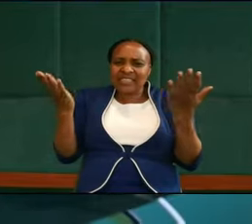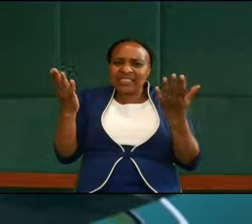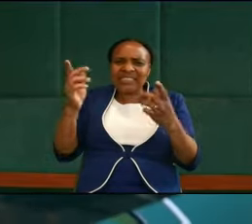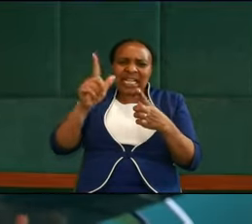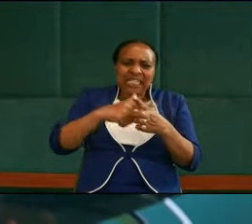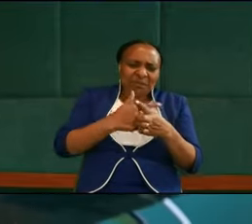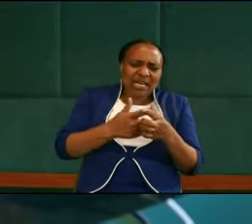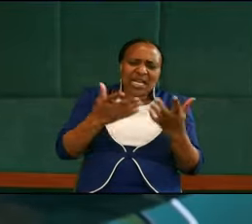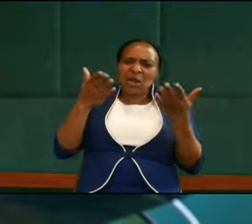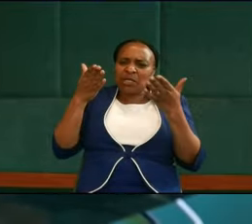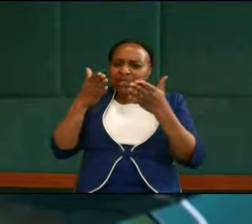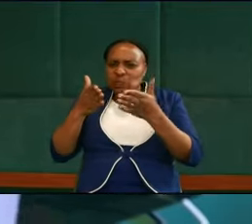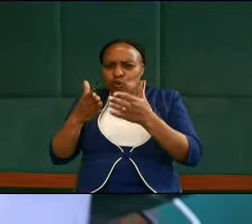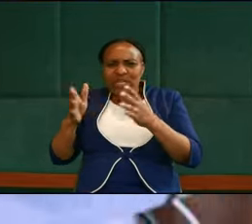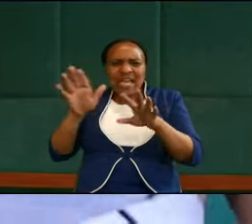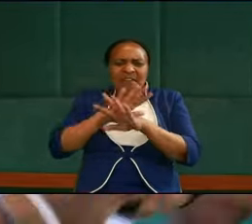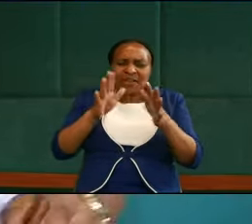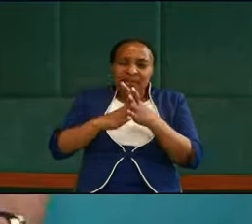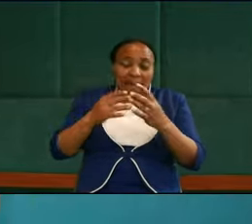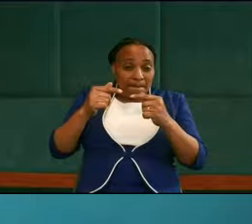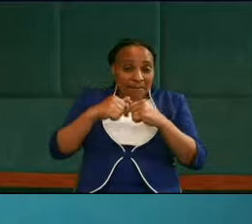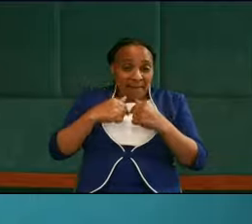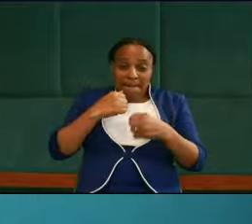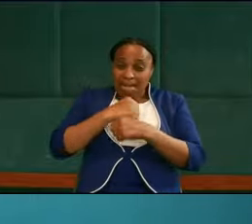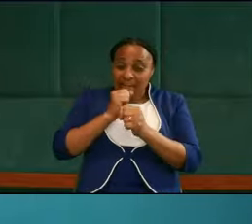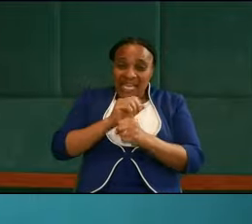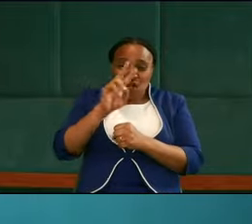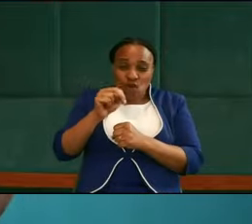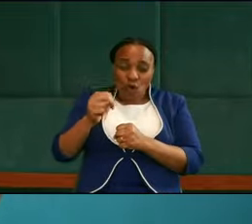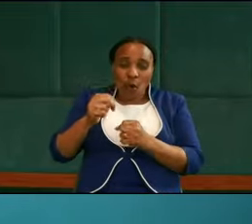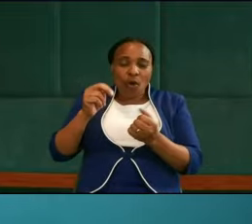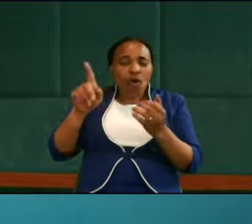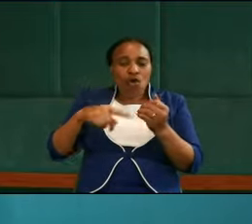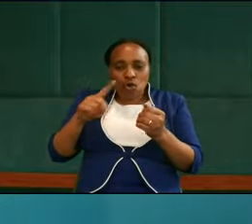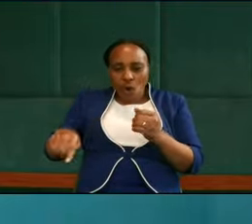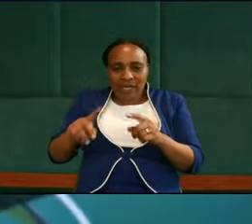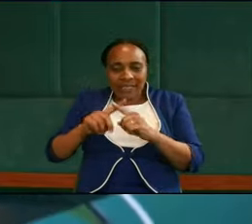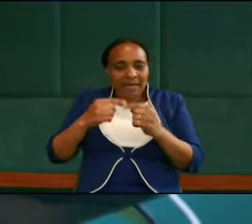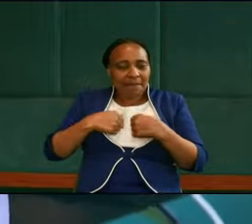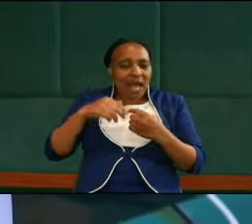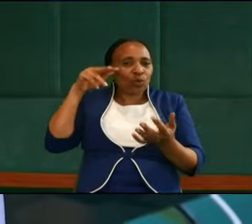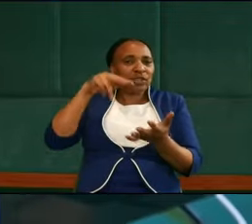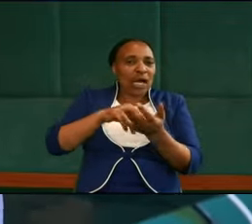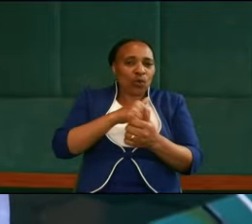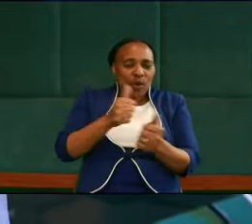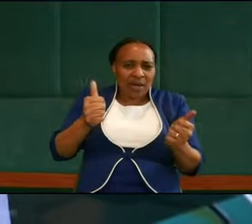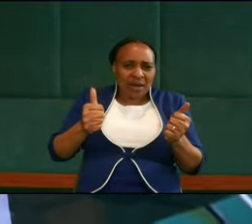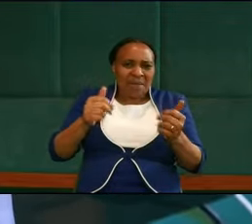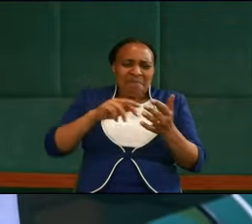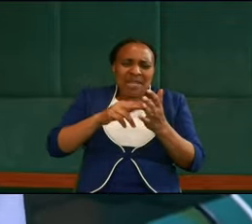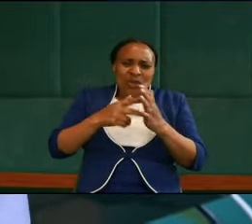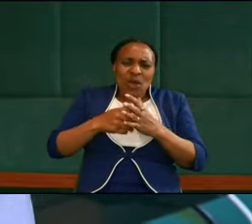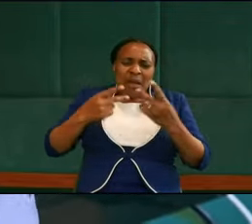bewitching influence. I make no mistake. Here is my stand. And guess what? People are going to be